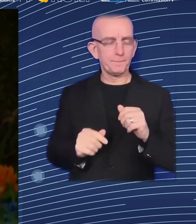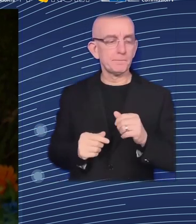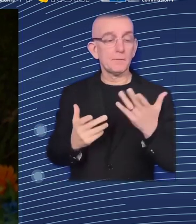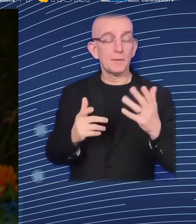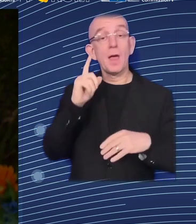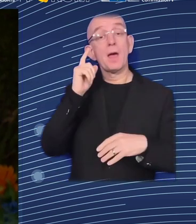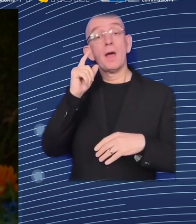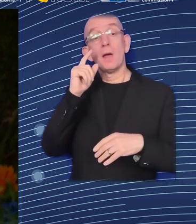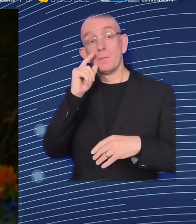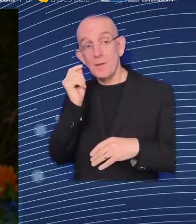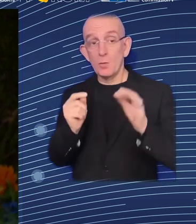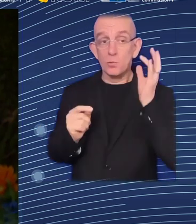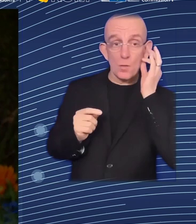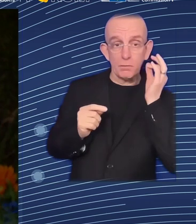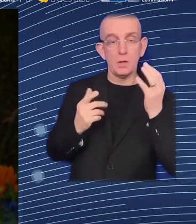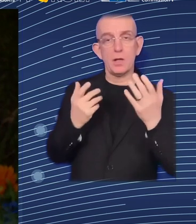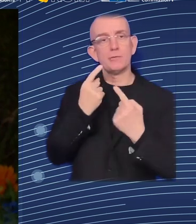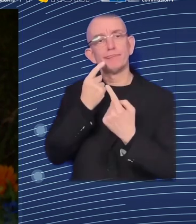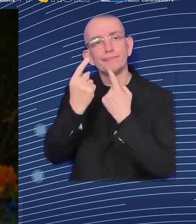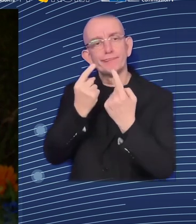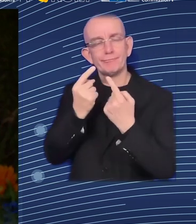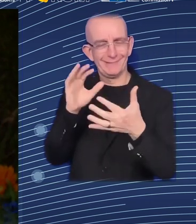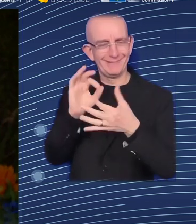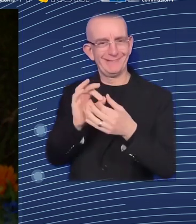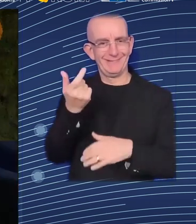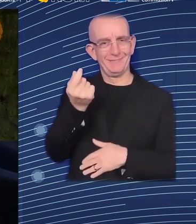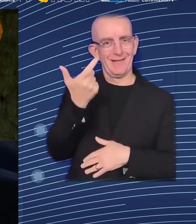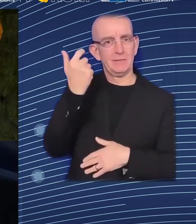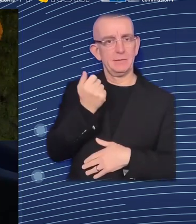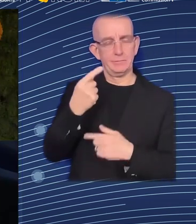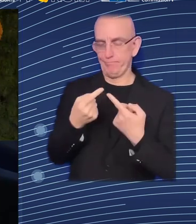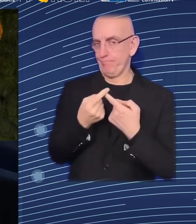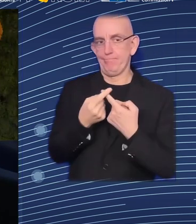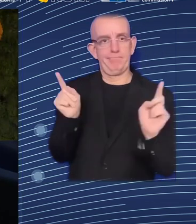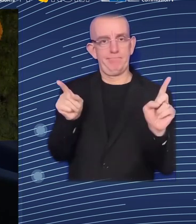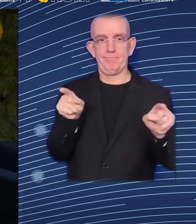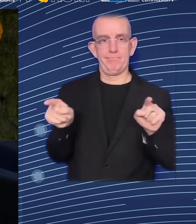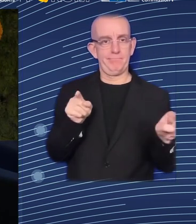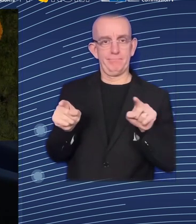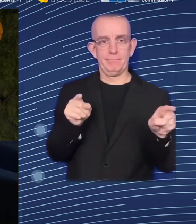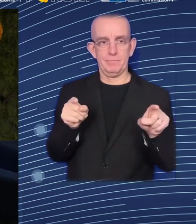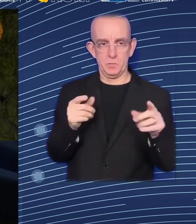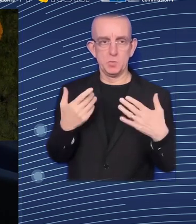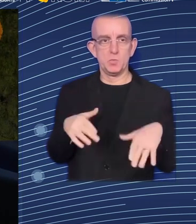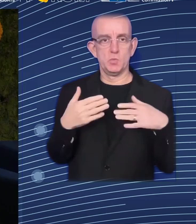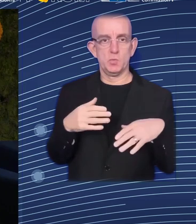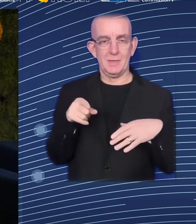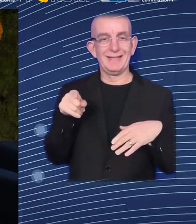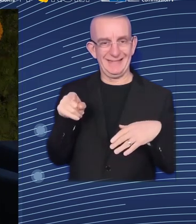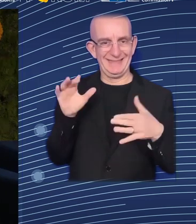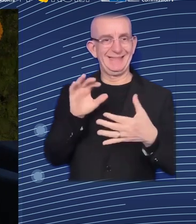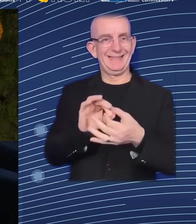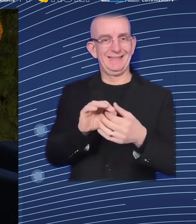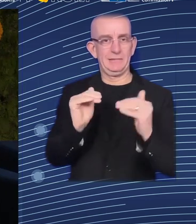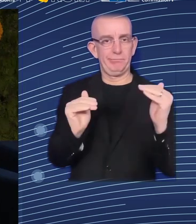that did some kind of different treatments of women and men and trying different settings, whether this occurs in all settings. So it did